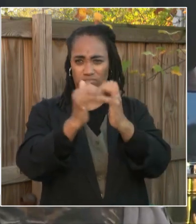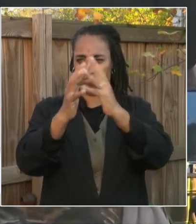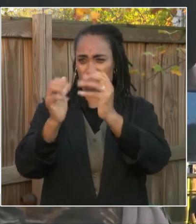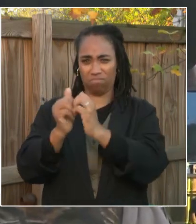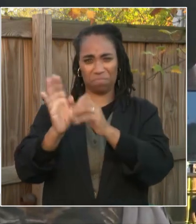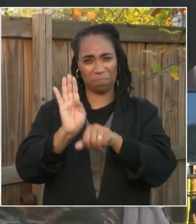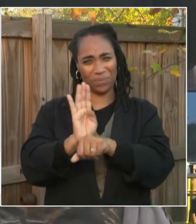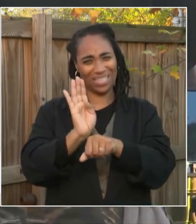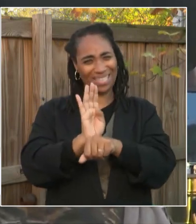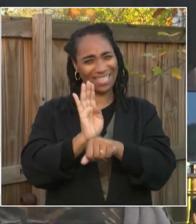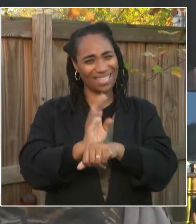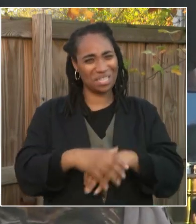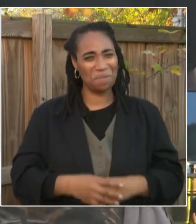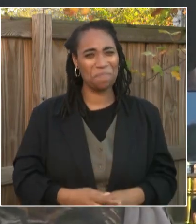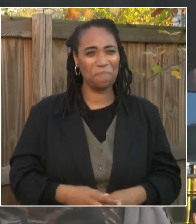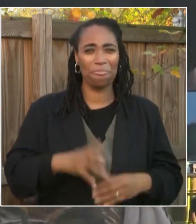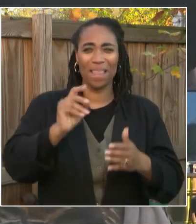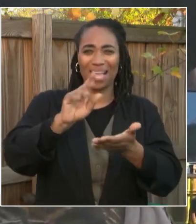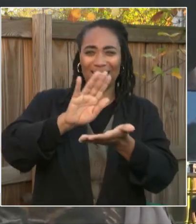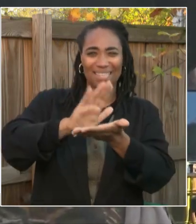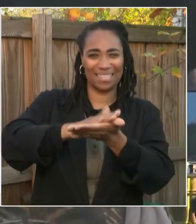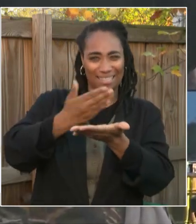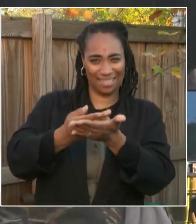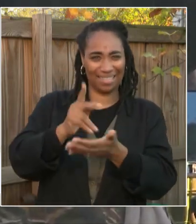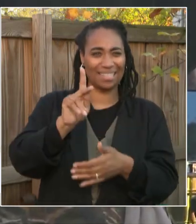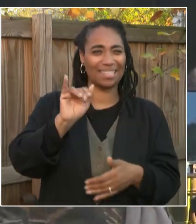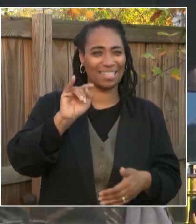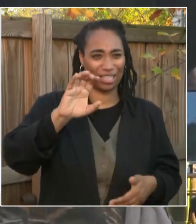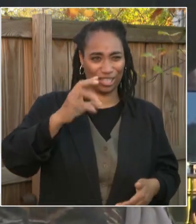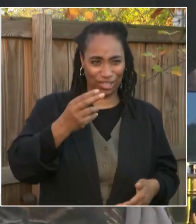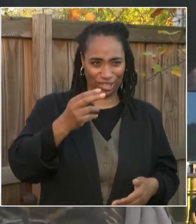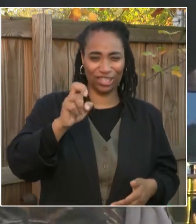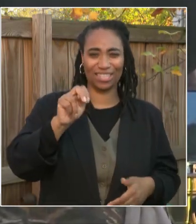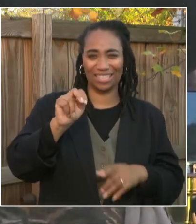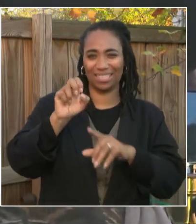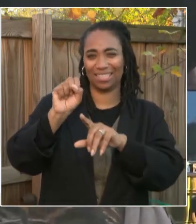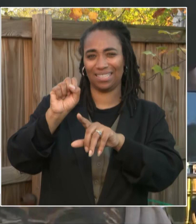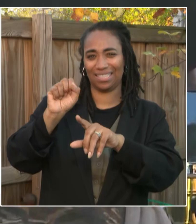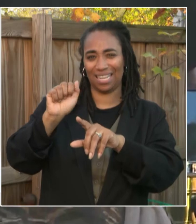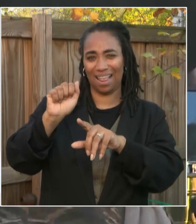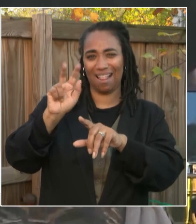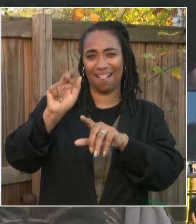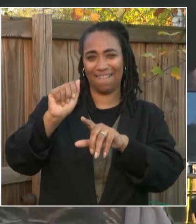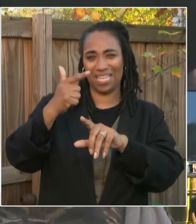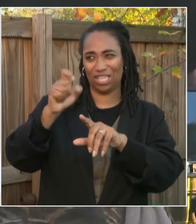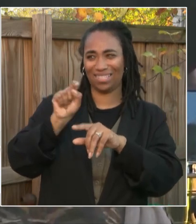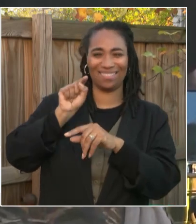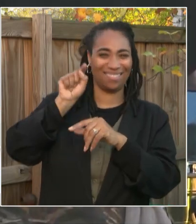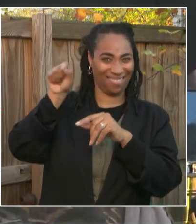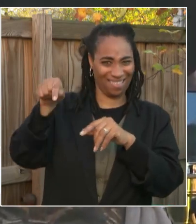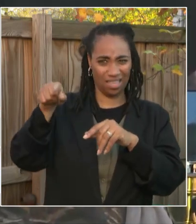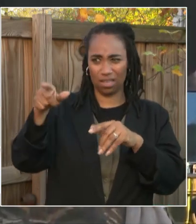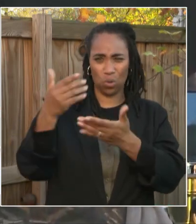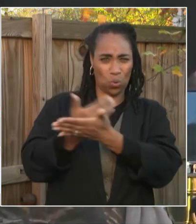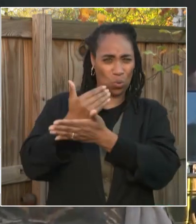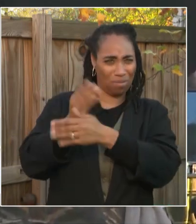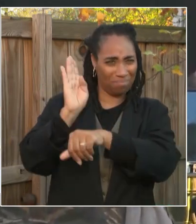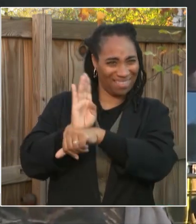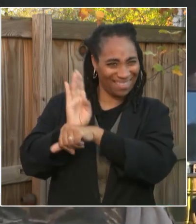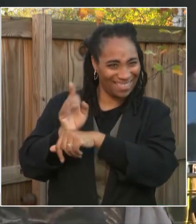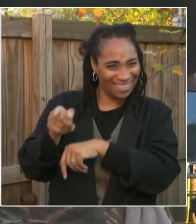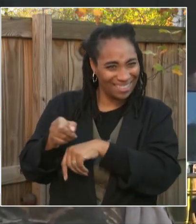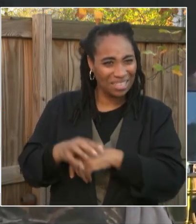Then you have another restaurant that is a Caribbean sister is opening up. A Guyanese sister is opening up. And it's a